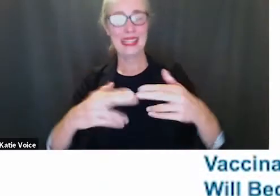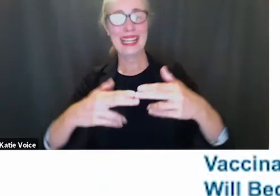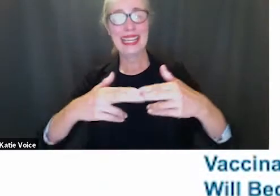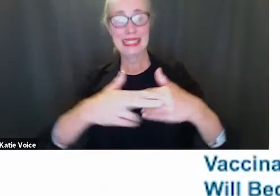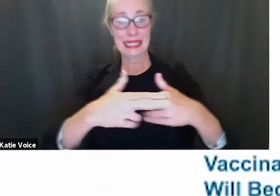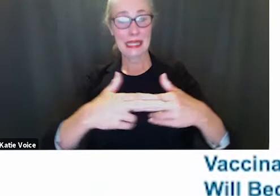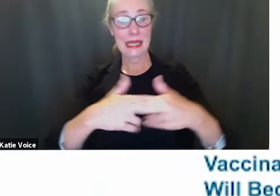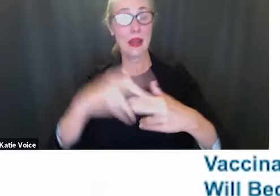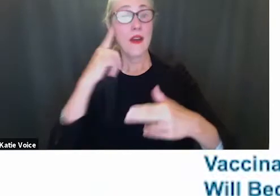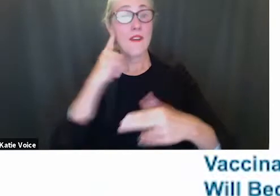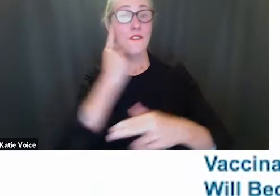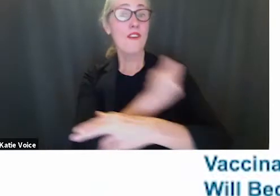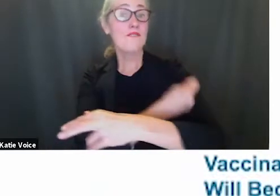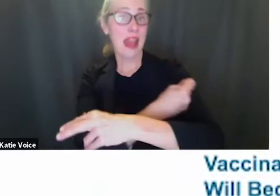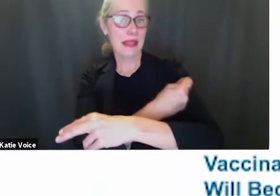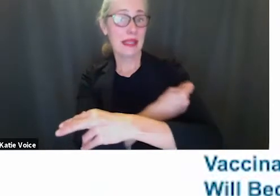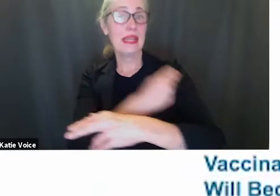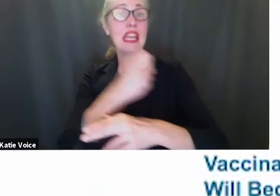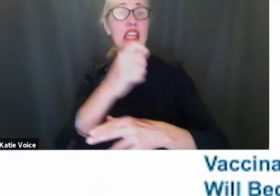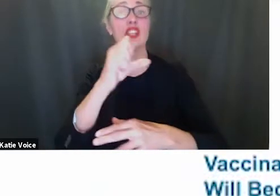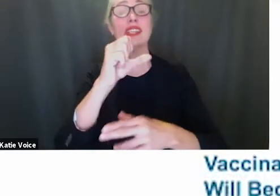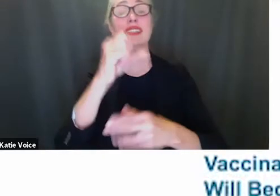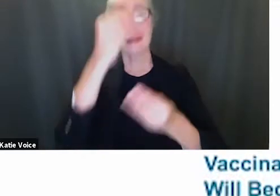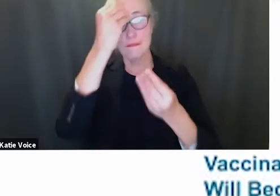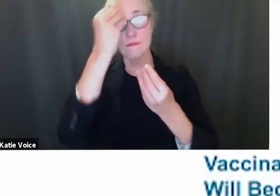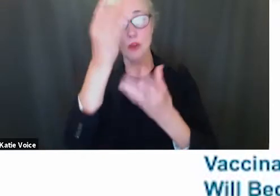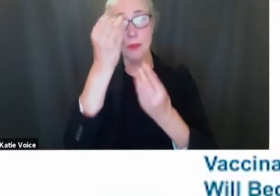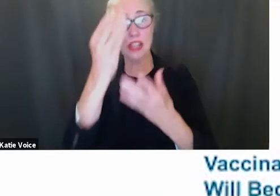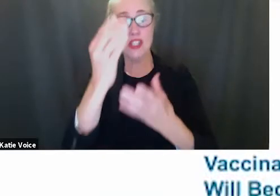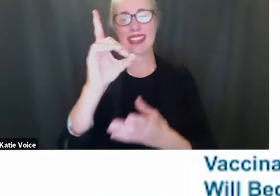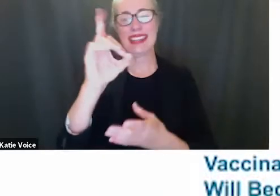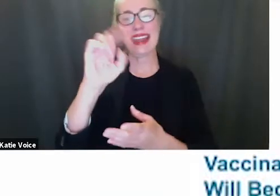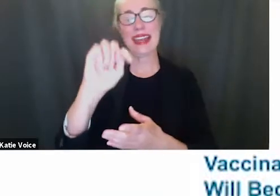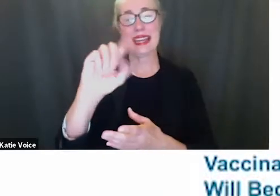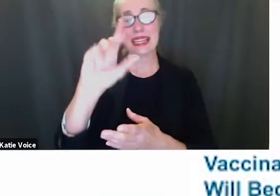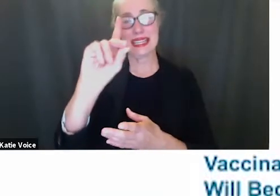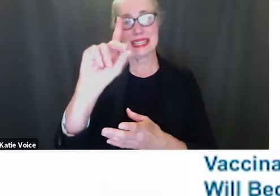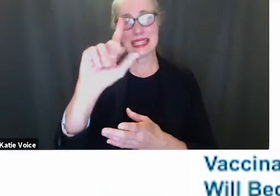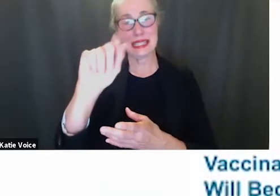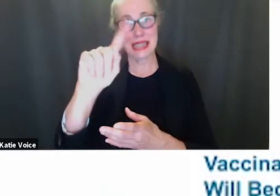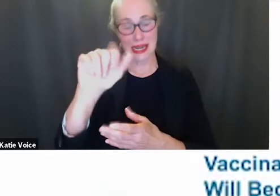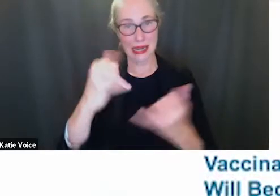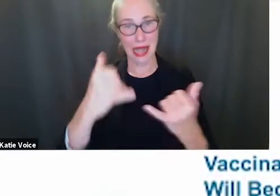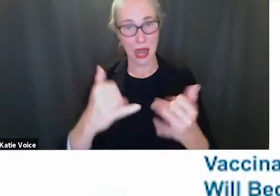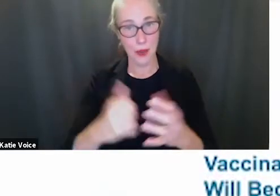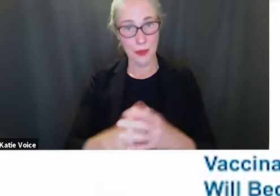status. What I'm bringing to you now is